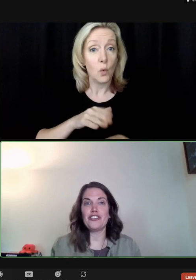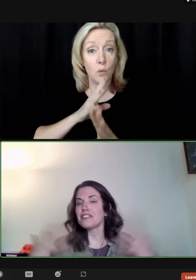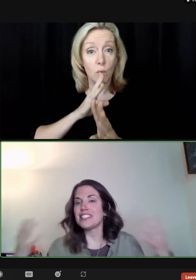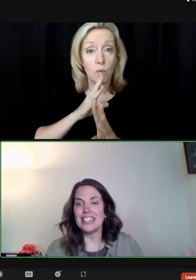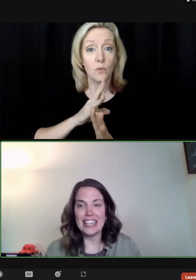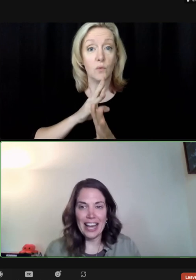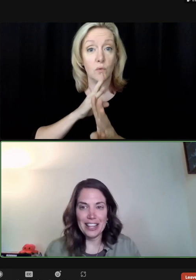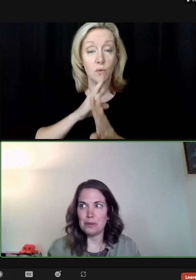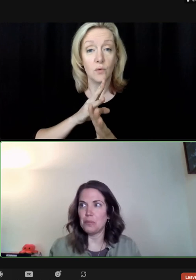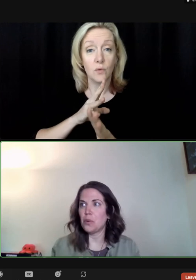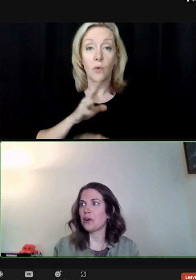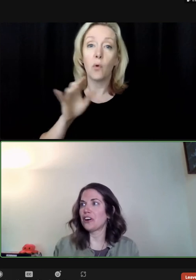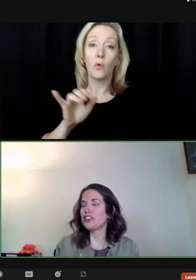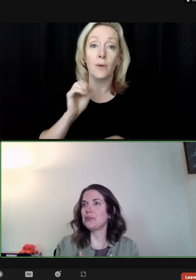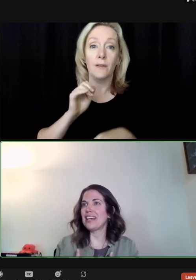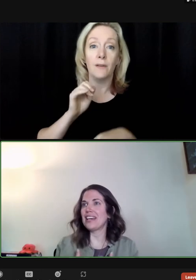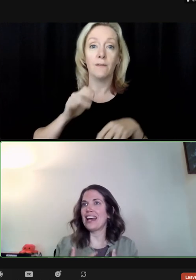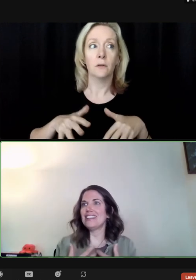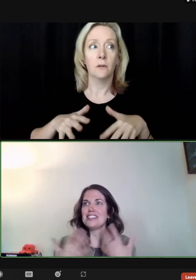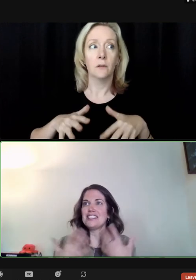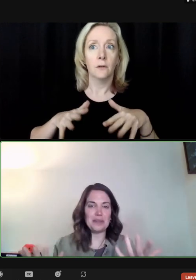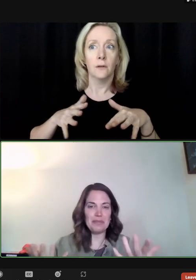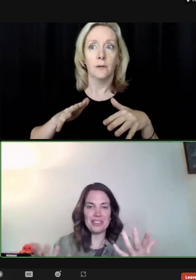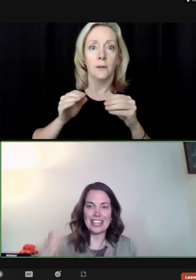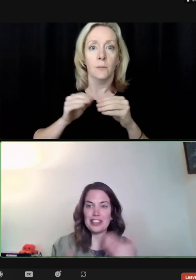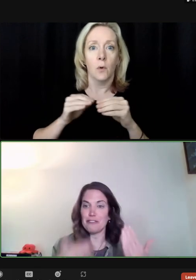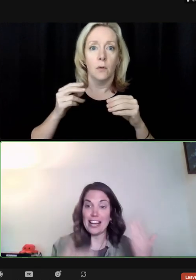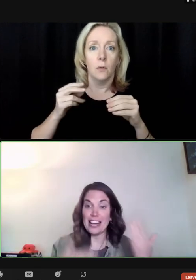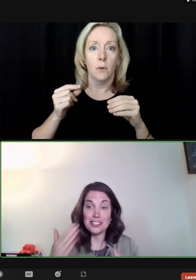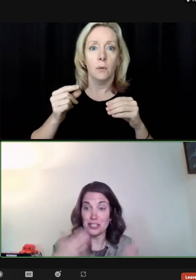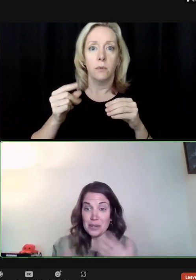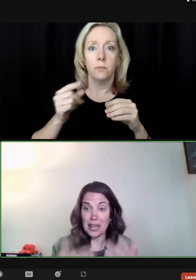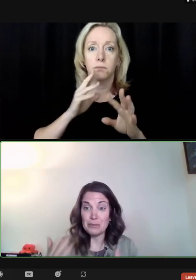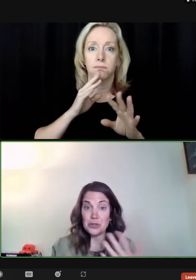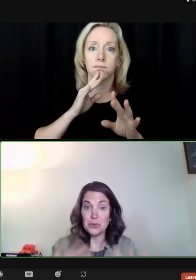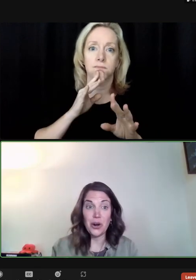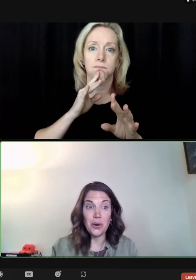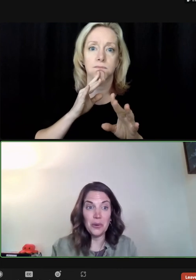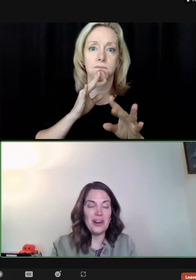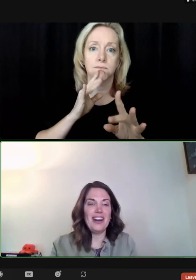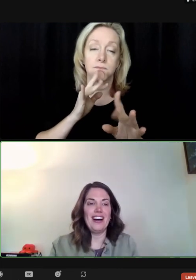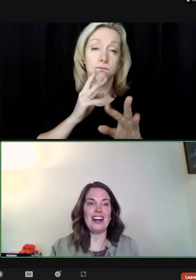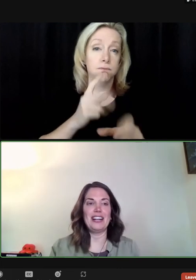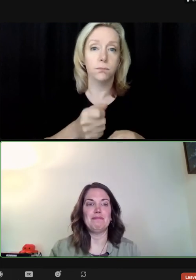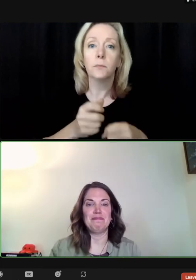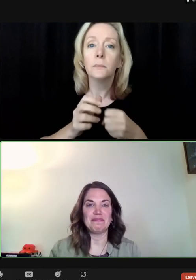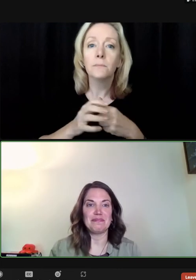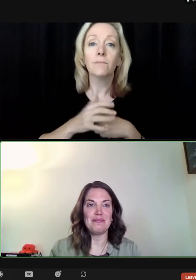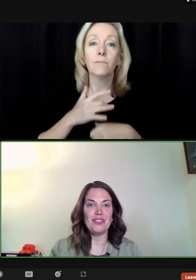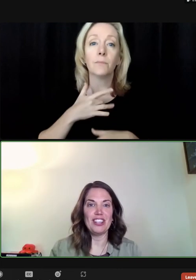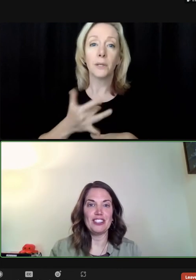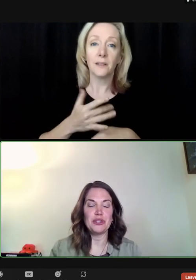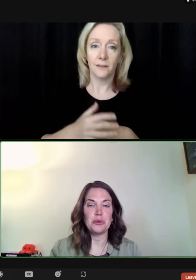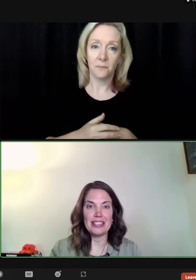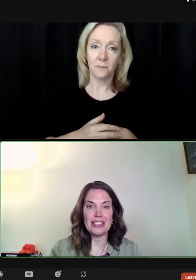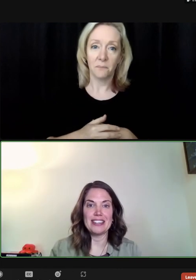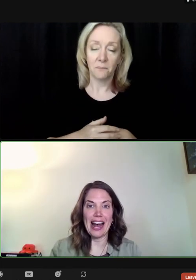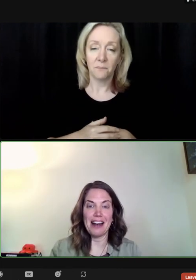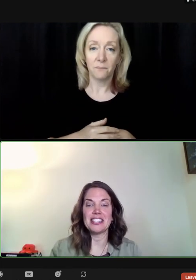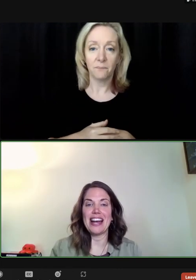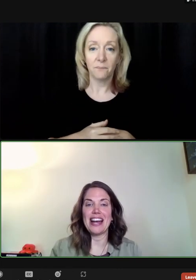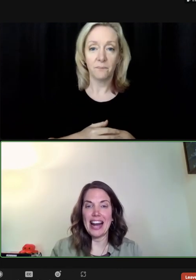more nervous you get, the more you get into something, like the faster sometimes you go.